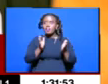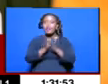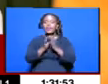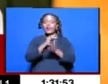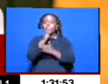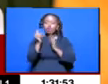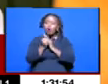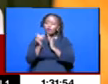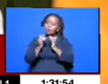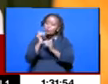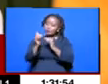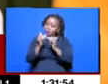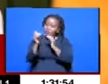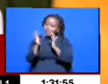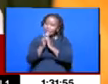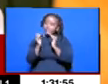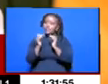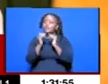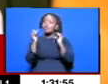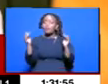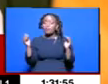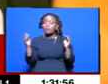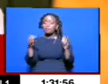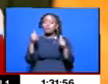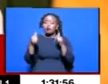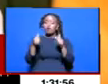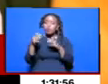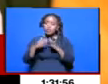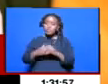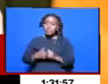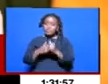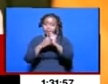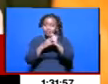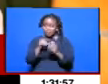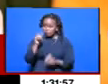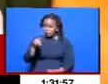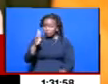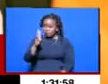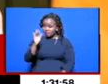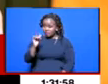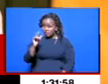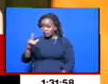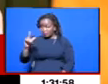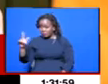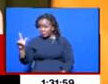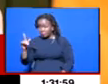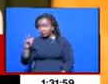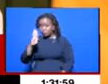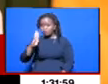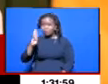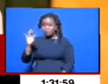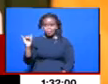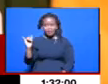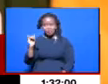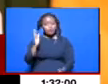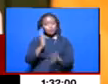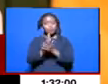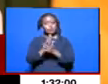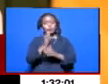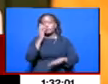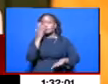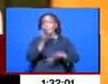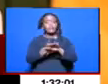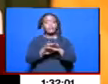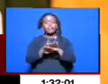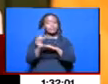processes that led to the bill, I find it difficult to distance